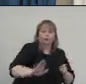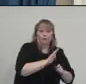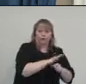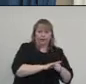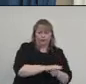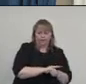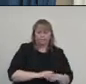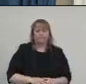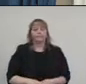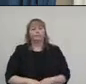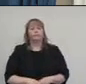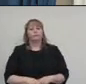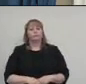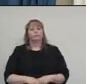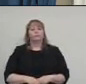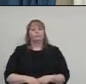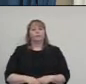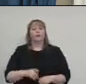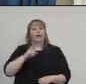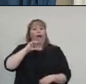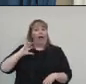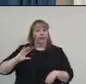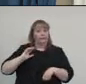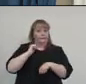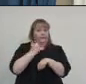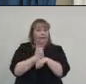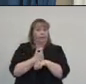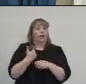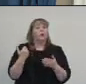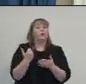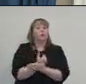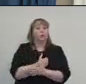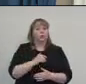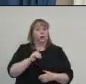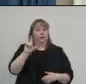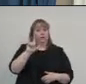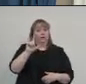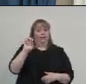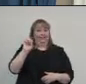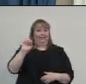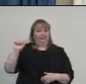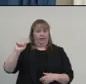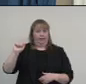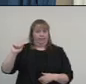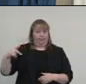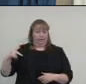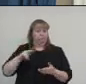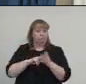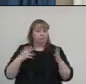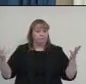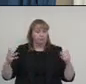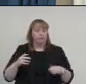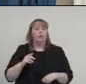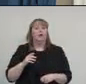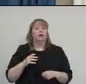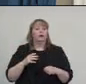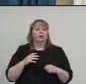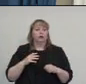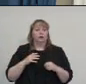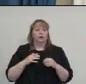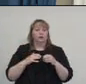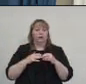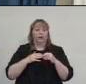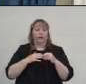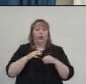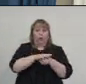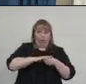the formation of the Local Empowerment Advisory Panel, or LEAP, a group of Nevada stakeholders who will serve as resource for counties